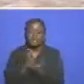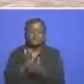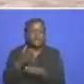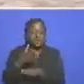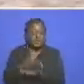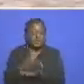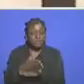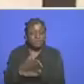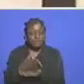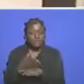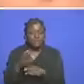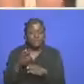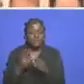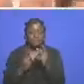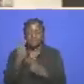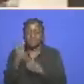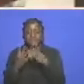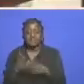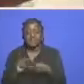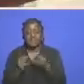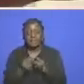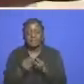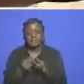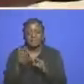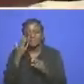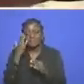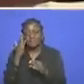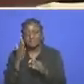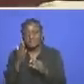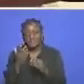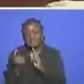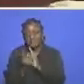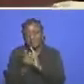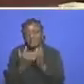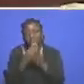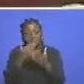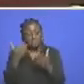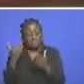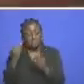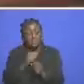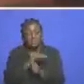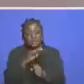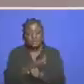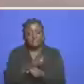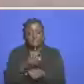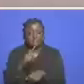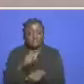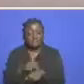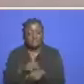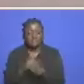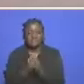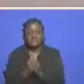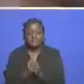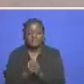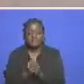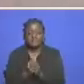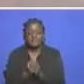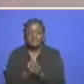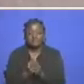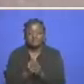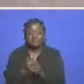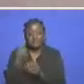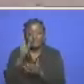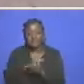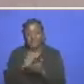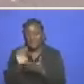the short term, virtual tourism may also be on the upswing as the next attraction to the Bahamas. For